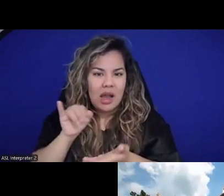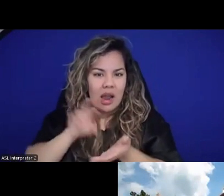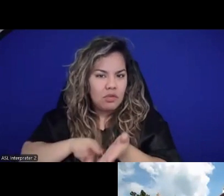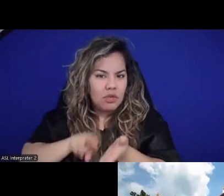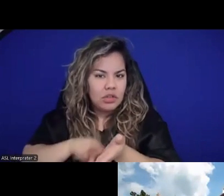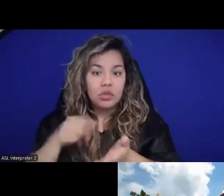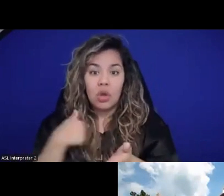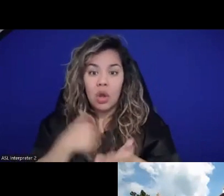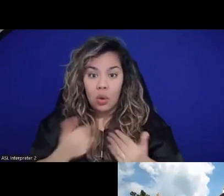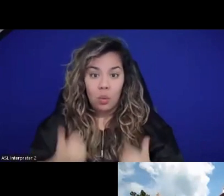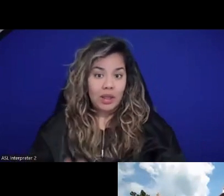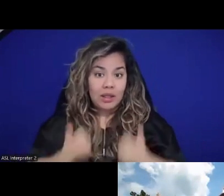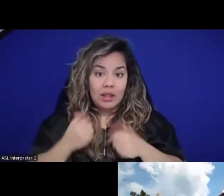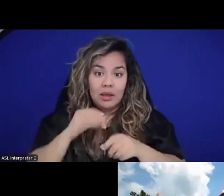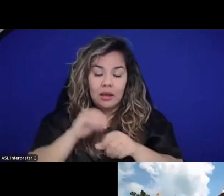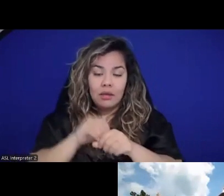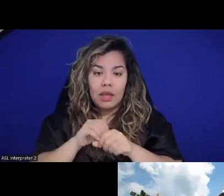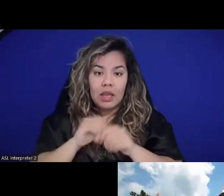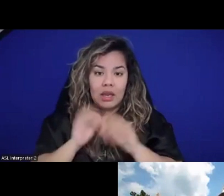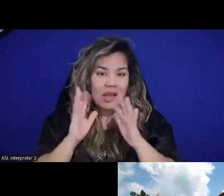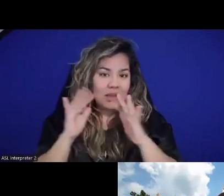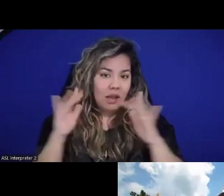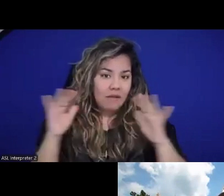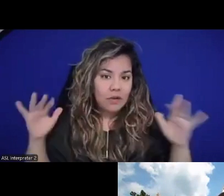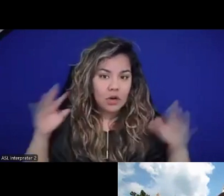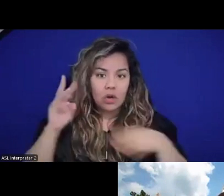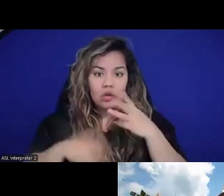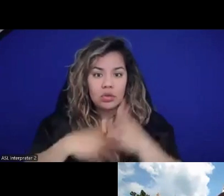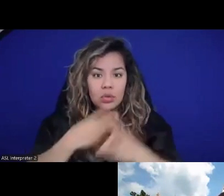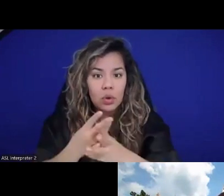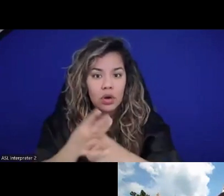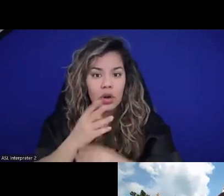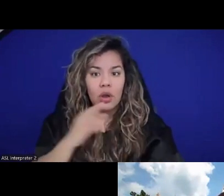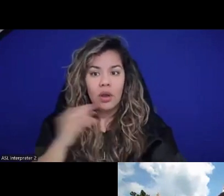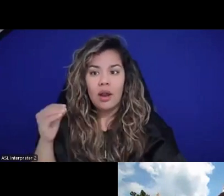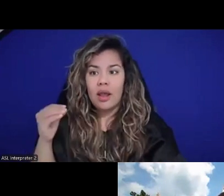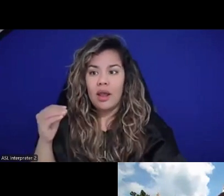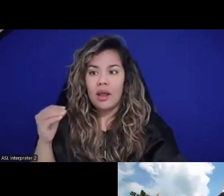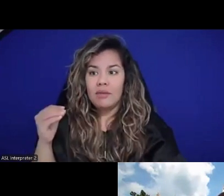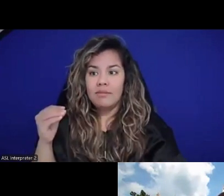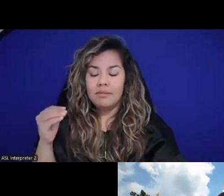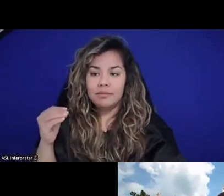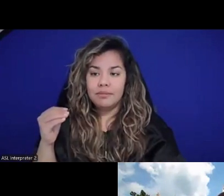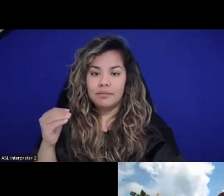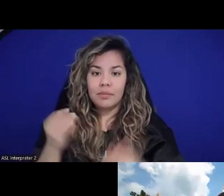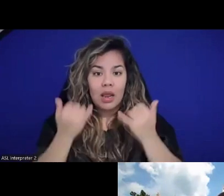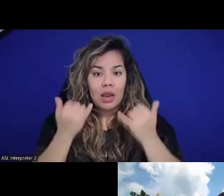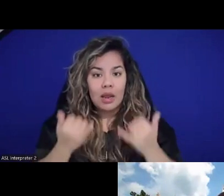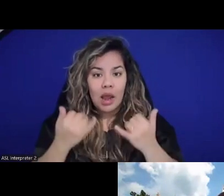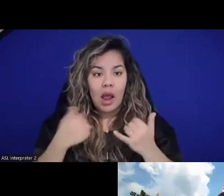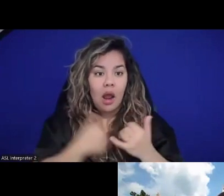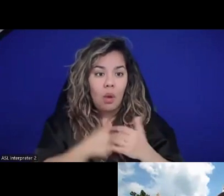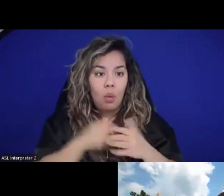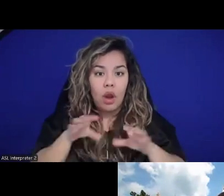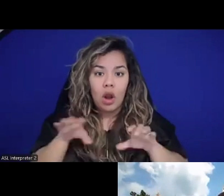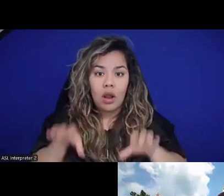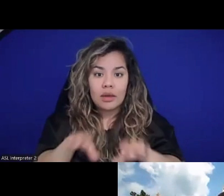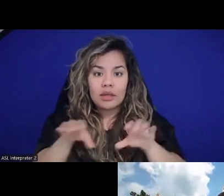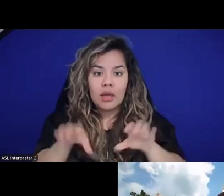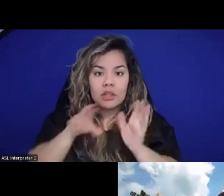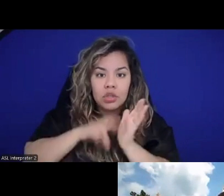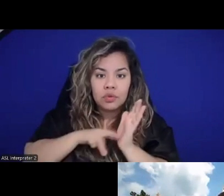a diverse world, and without conducting research focused